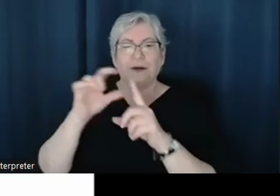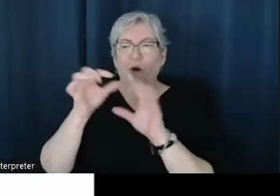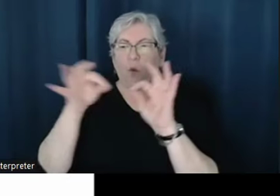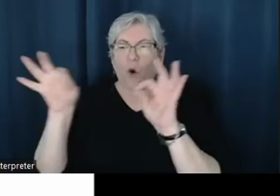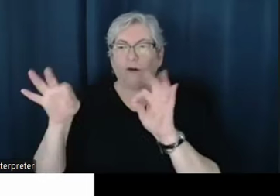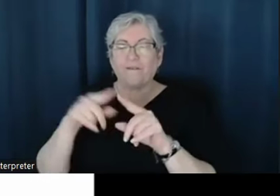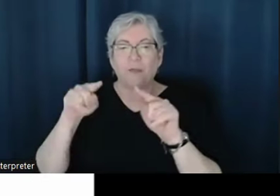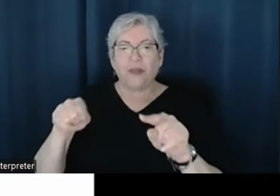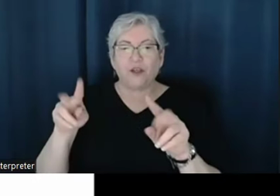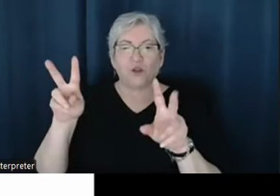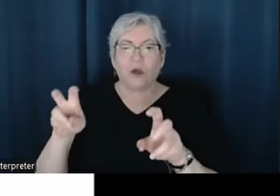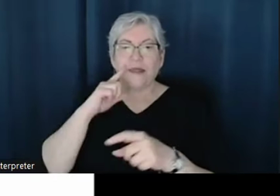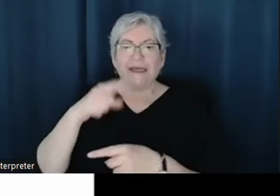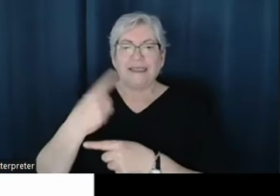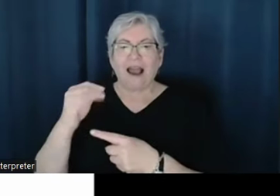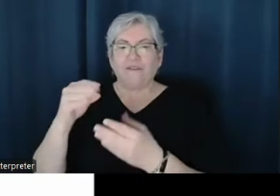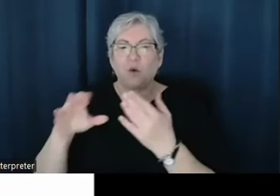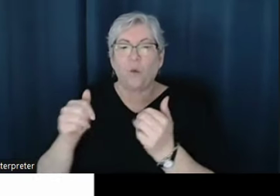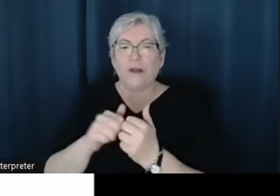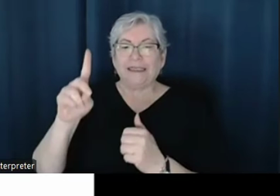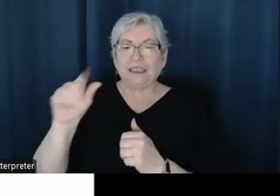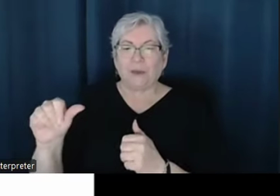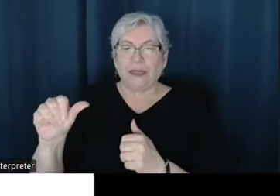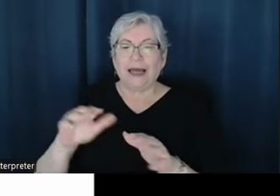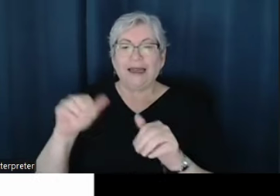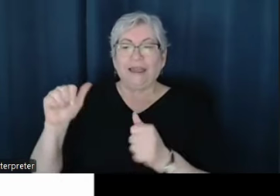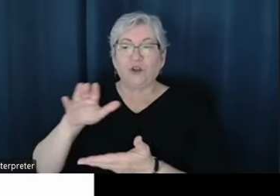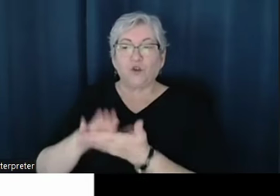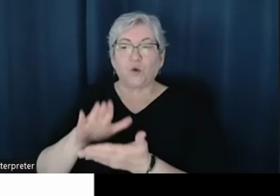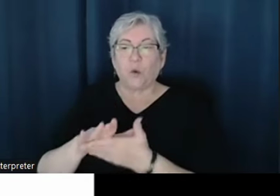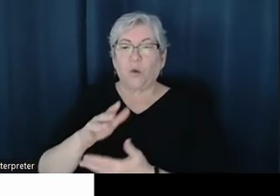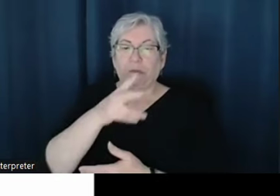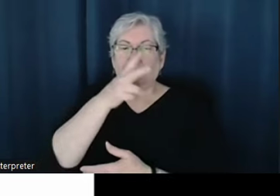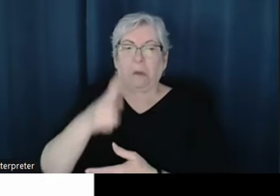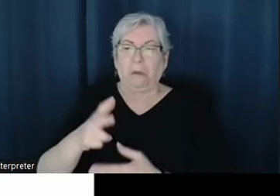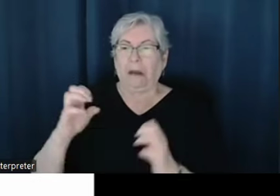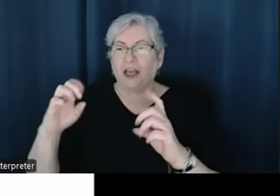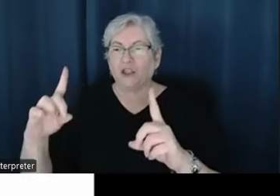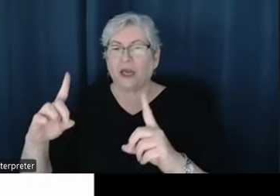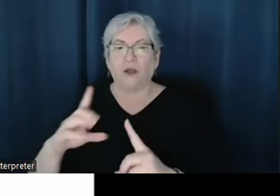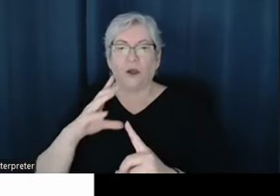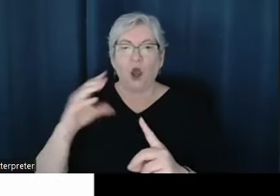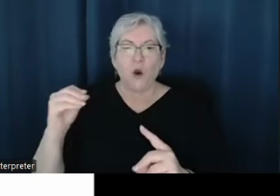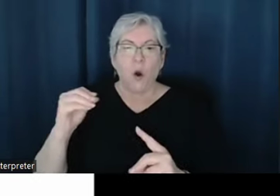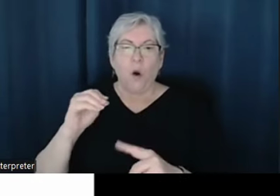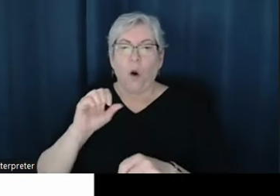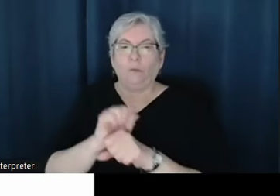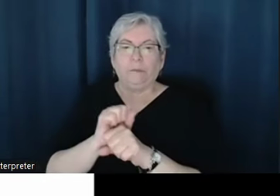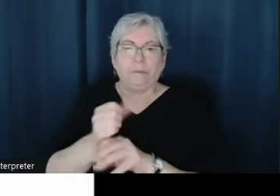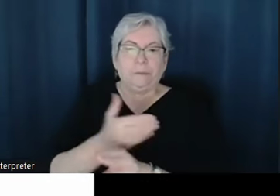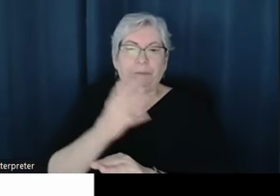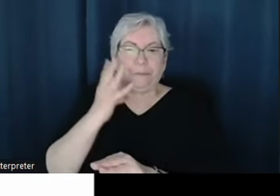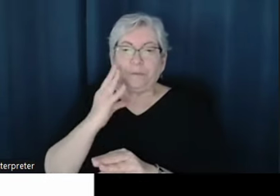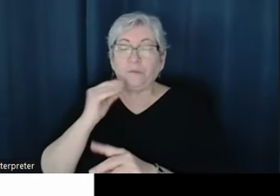quote, "The days of students with disabilities leaving school poorly educated, with no employment experience and no job